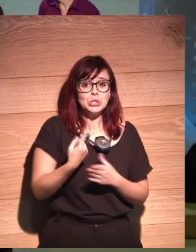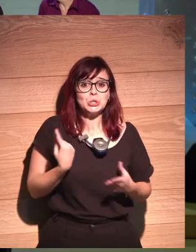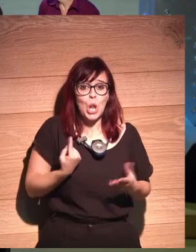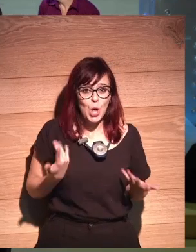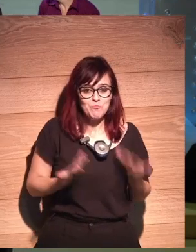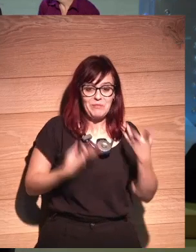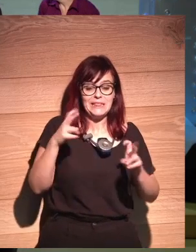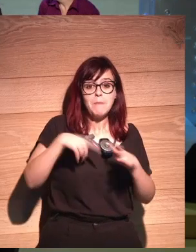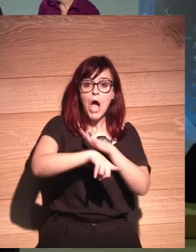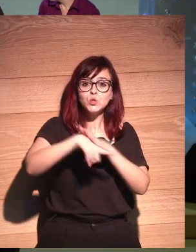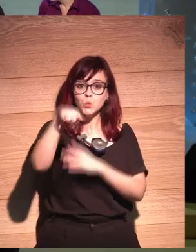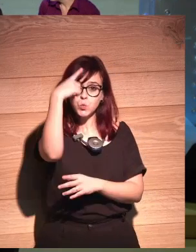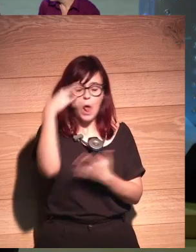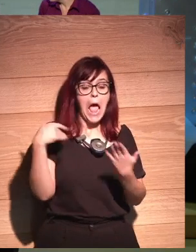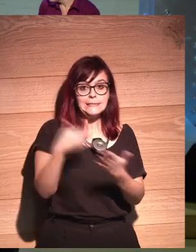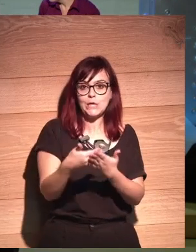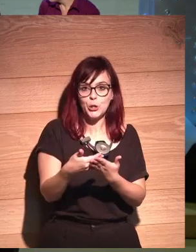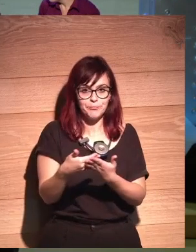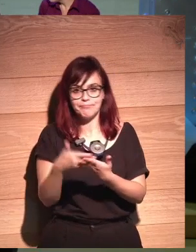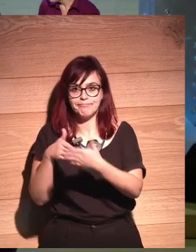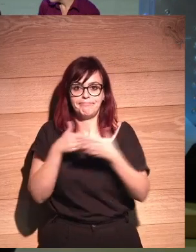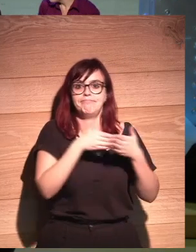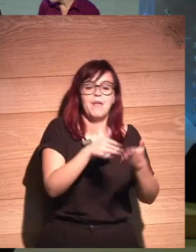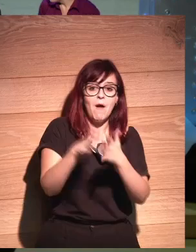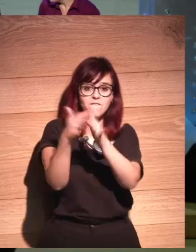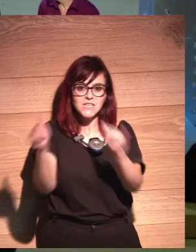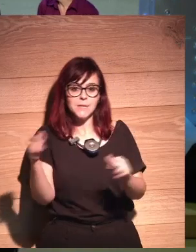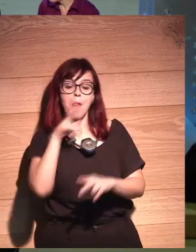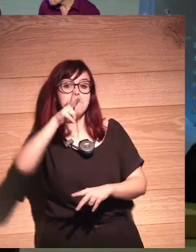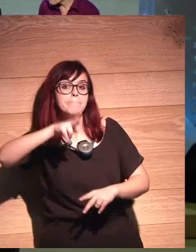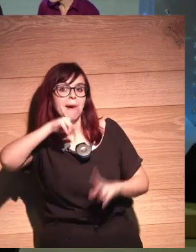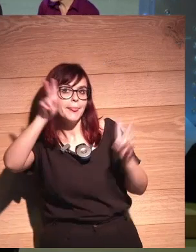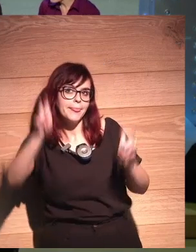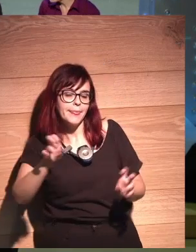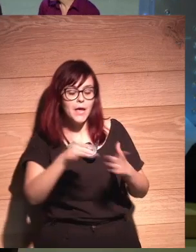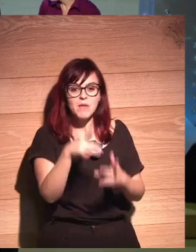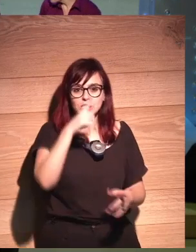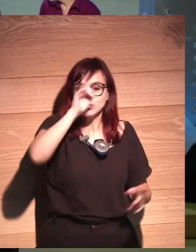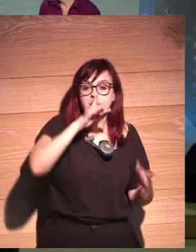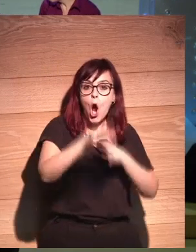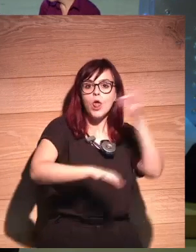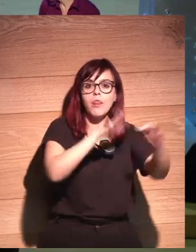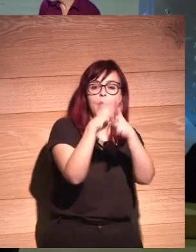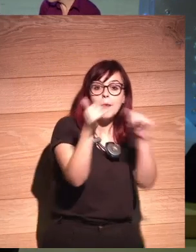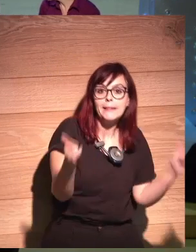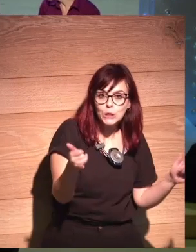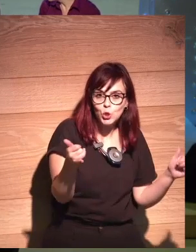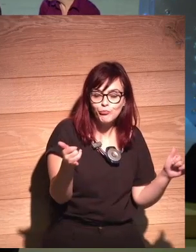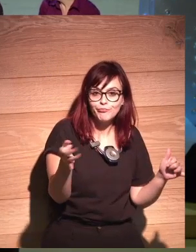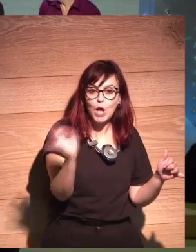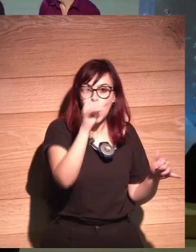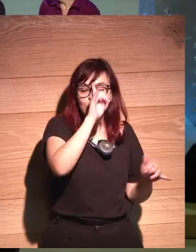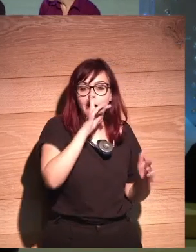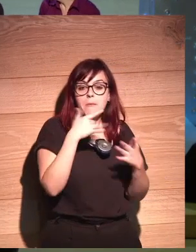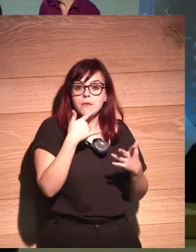the cultural sphere, we've been feeling quite isolated. We, as cultural managers, didn't really know how